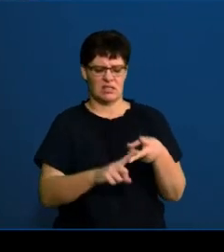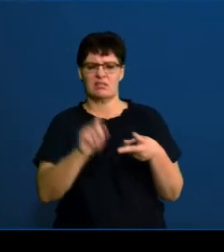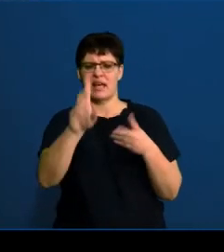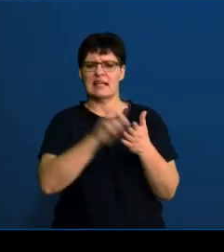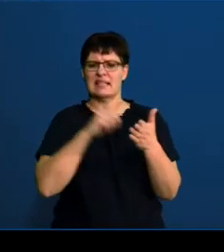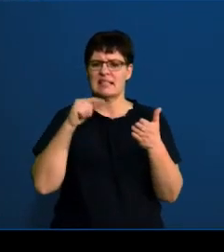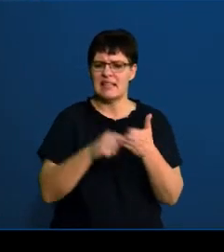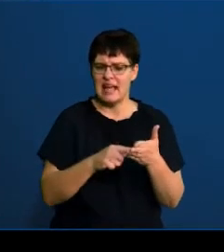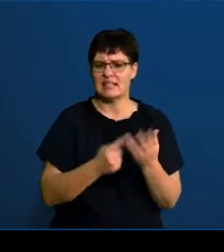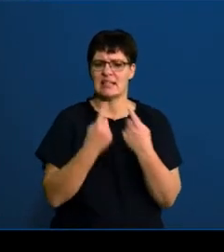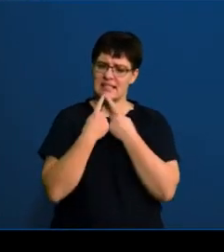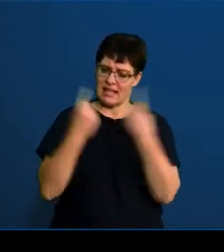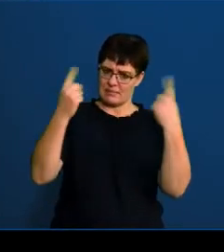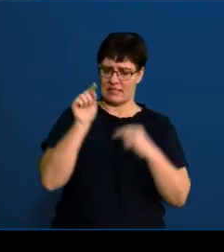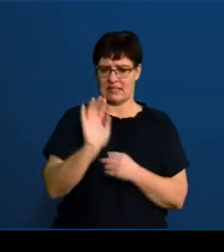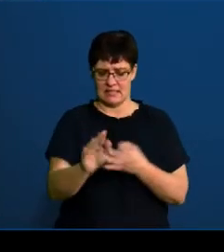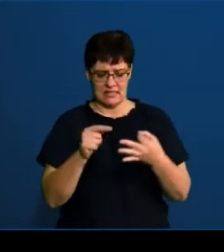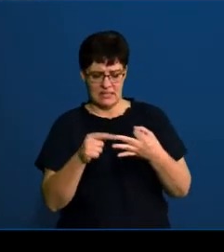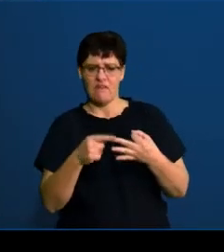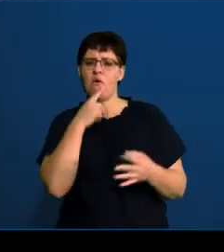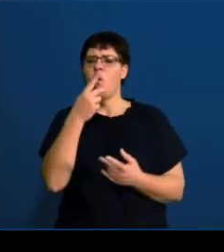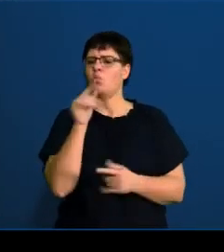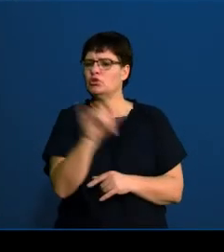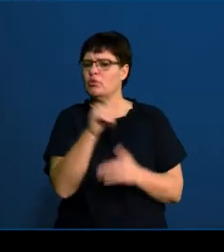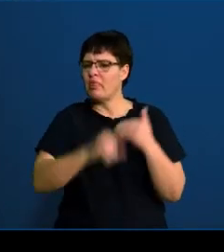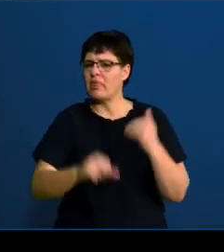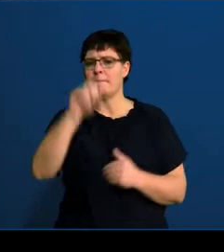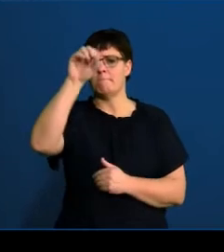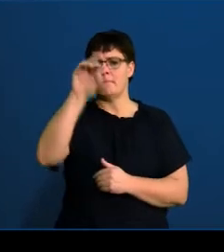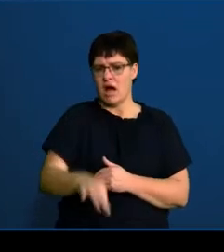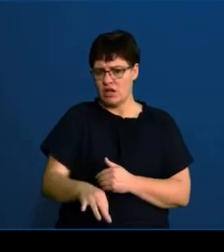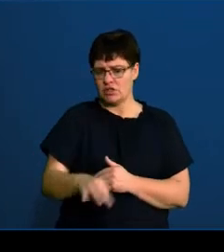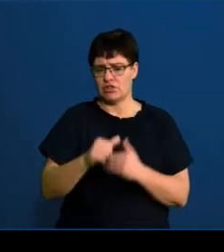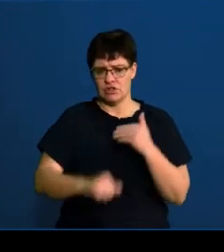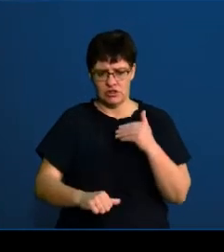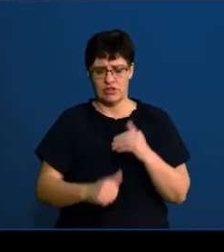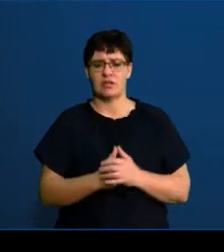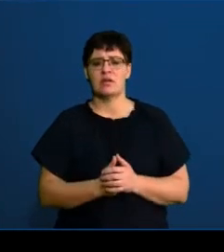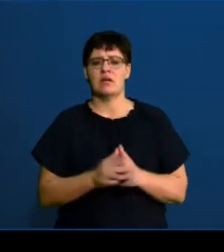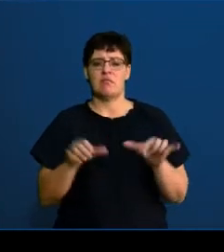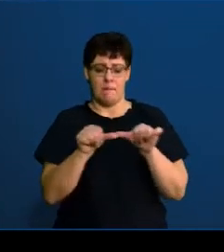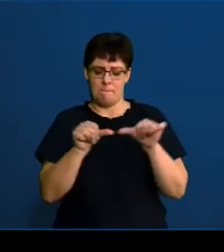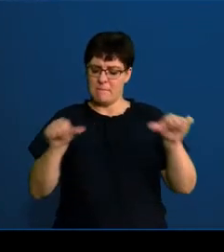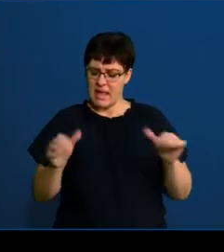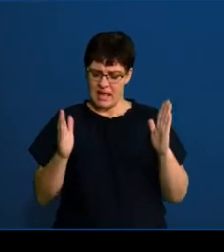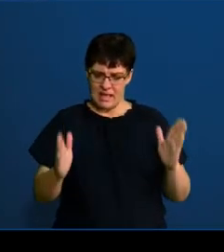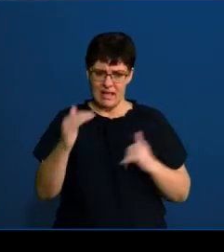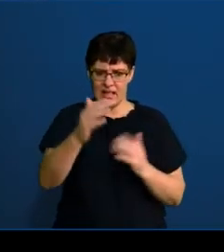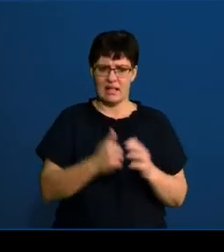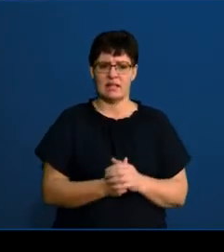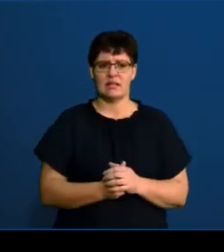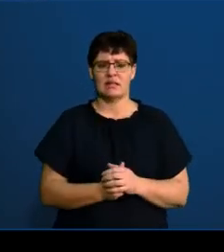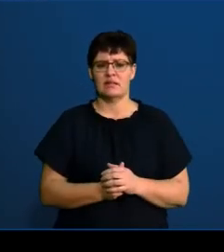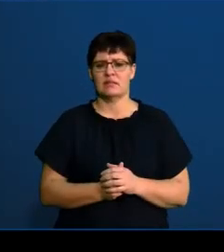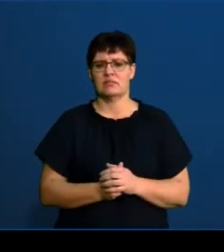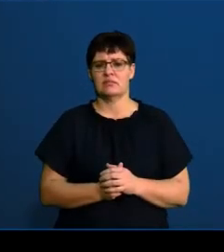the statement, so we can see the statement was for March. It tells us our stand size. I think I must take away some of this